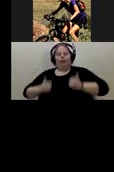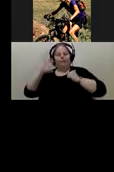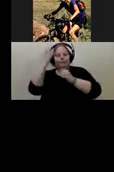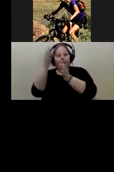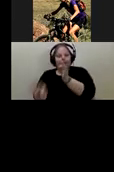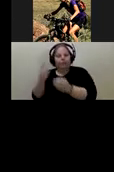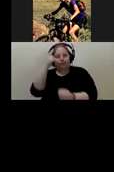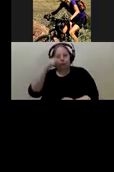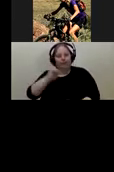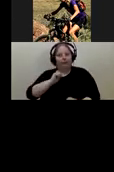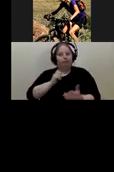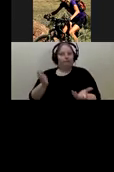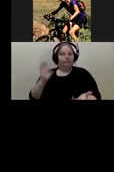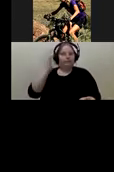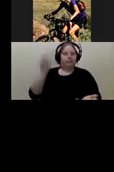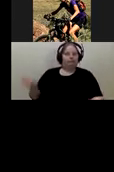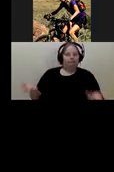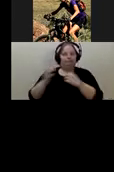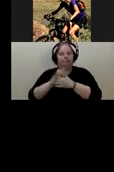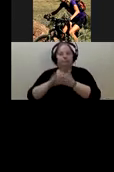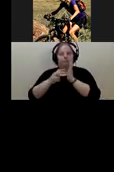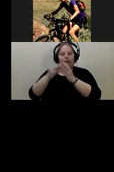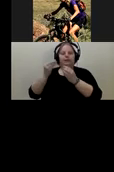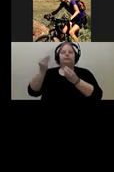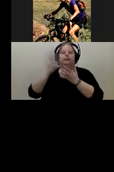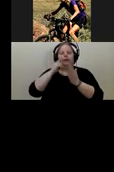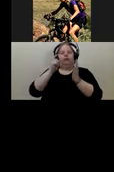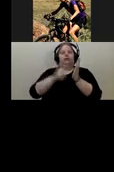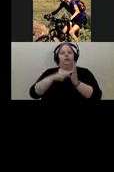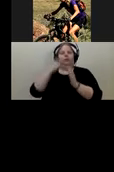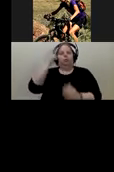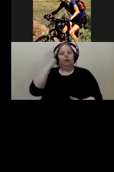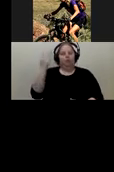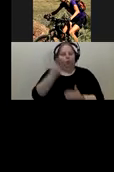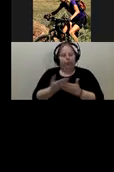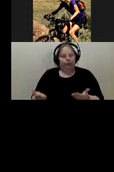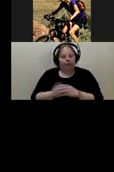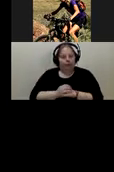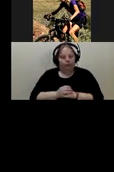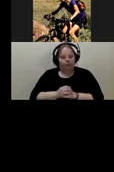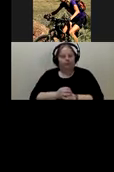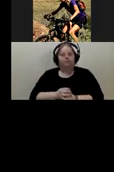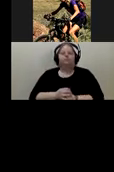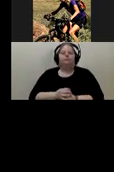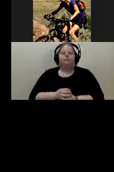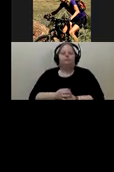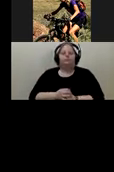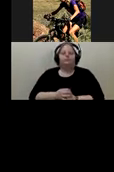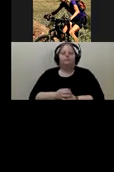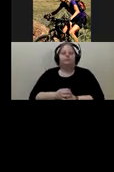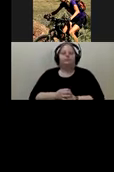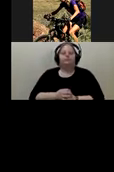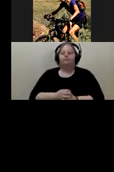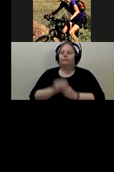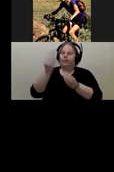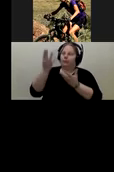to me, which tells me one thing. It tells me that there is no one